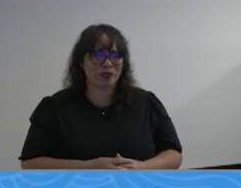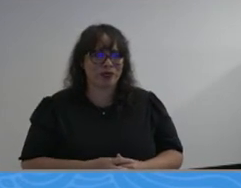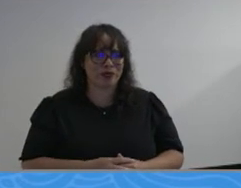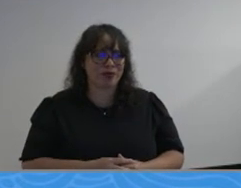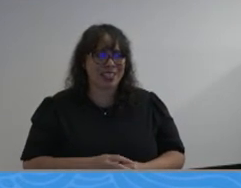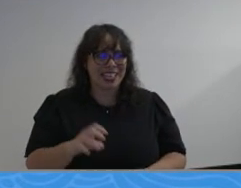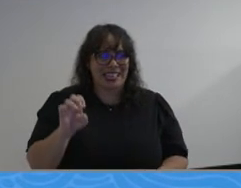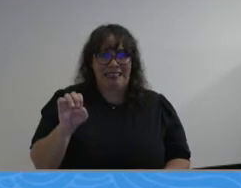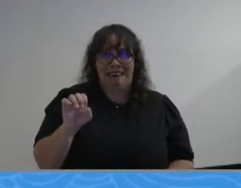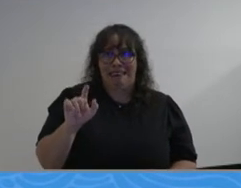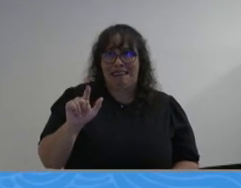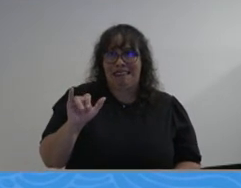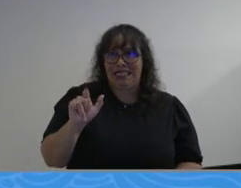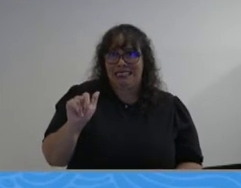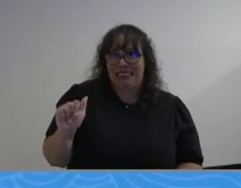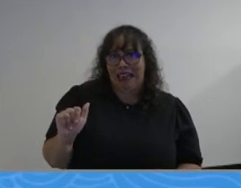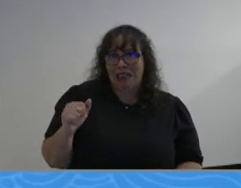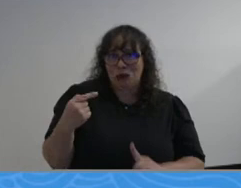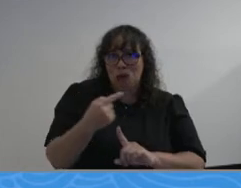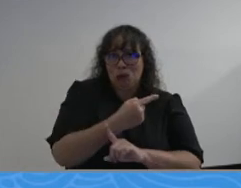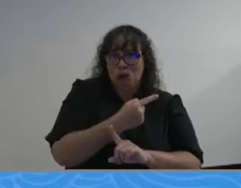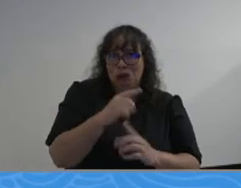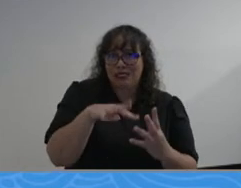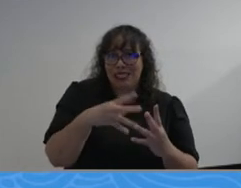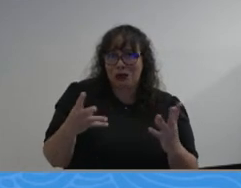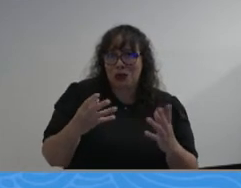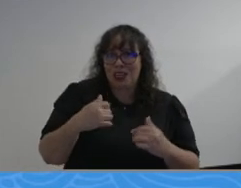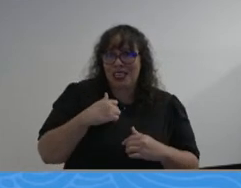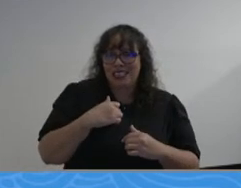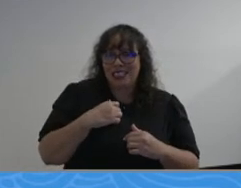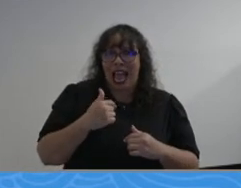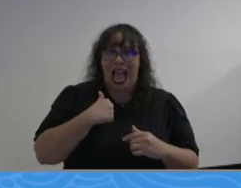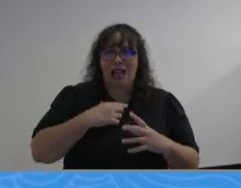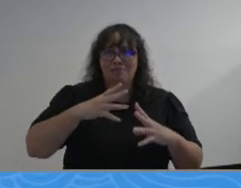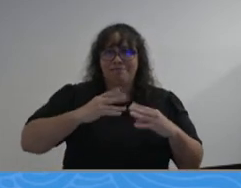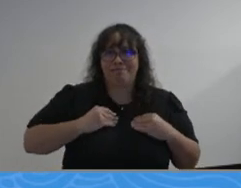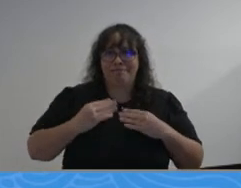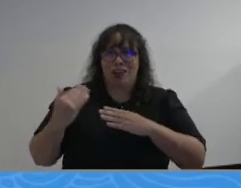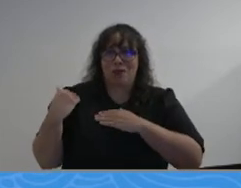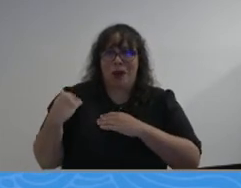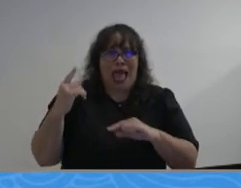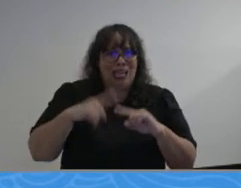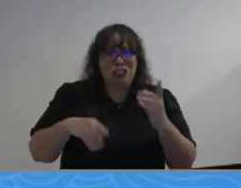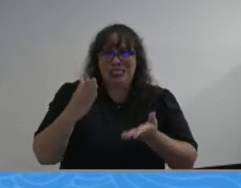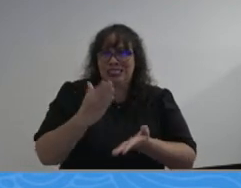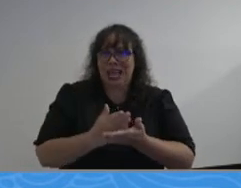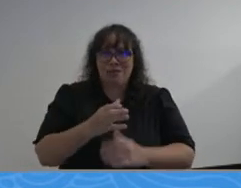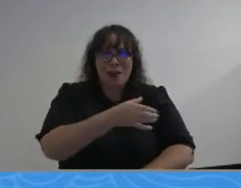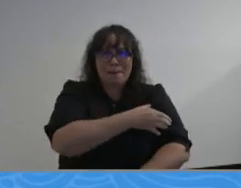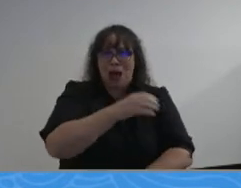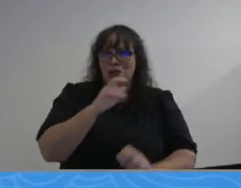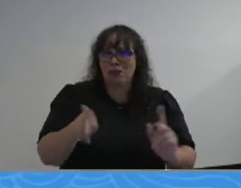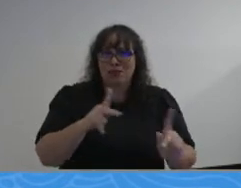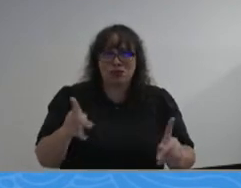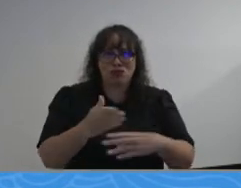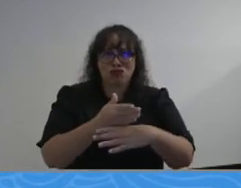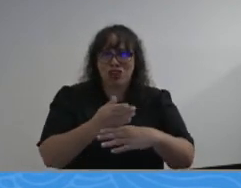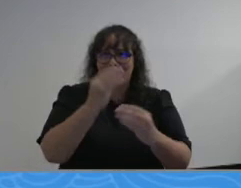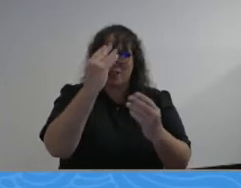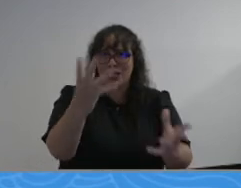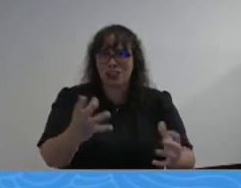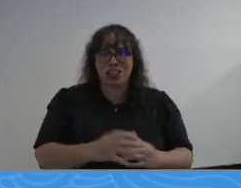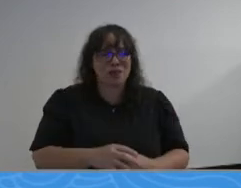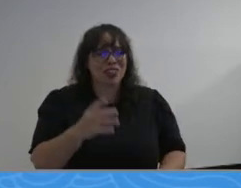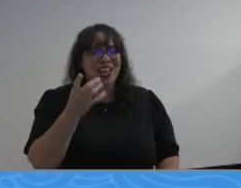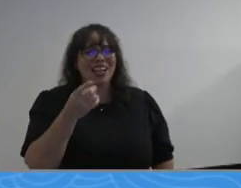Alyssa, did we not go too far off our schedule? If we did, I take responsibility, because I couldn't stop those powerhouses from sharing that information. You know,